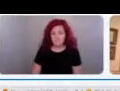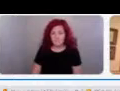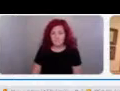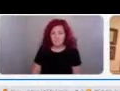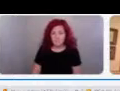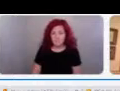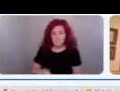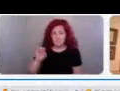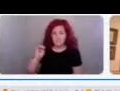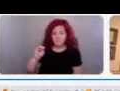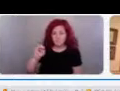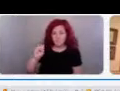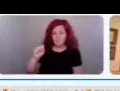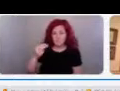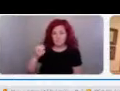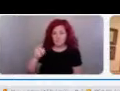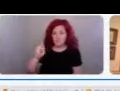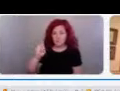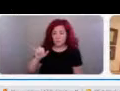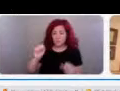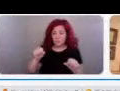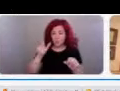miss henry can you hear us